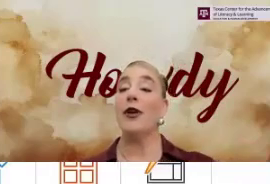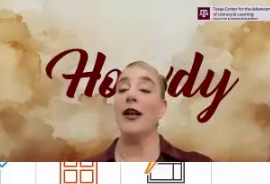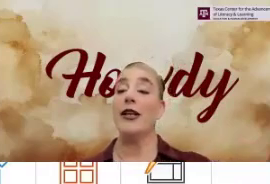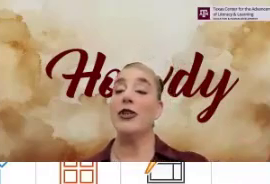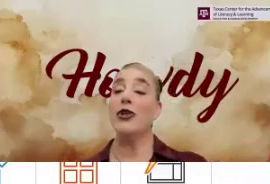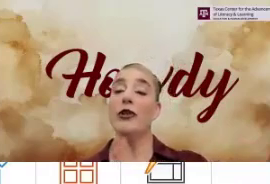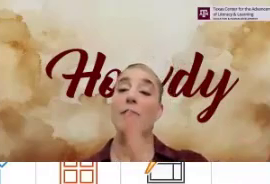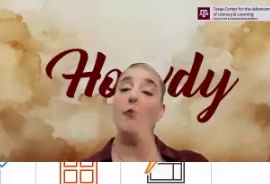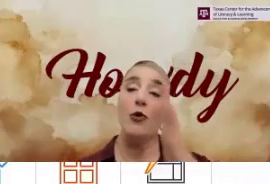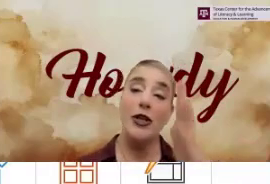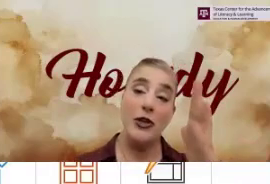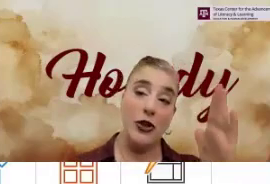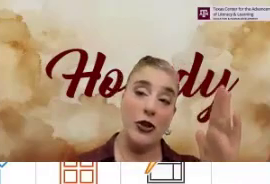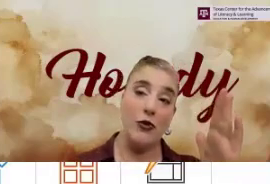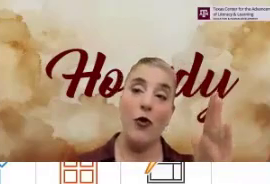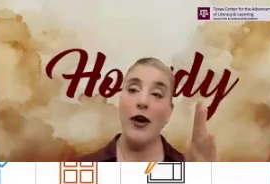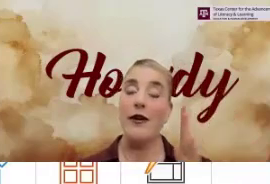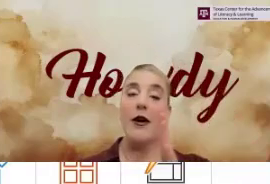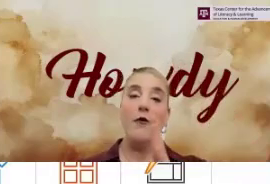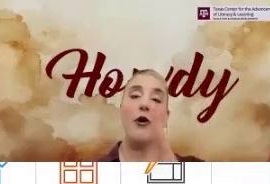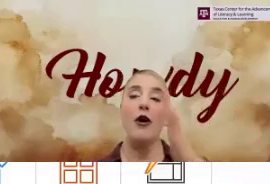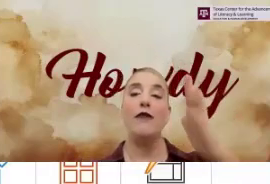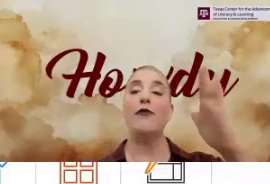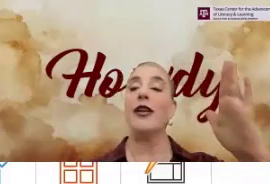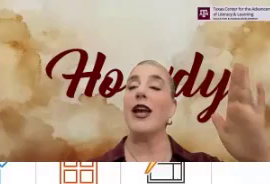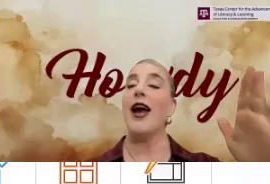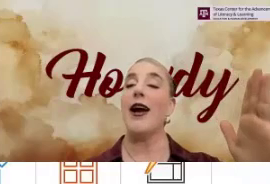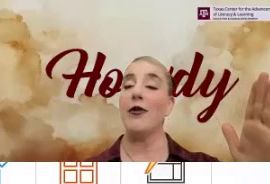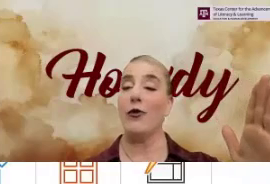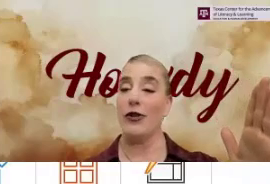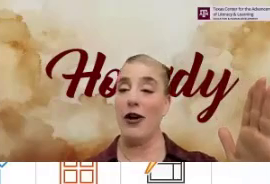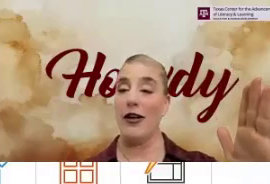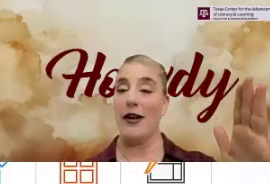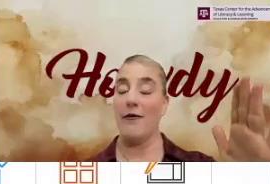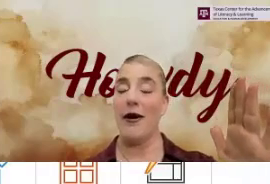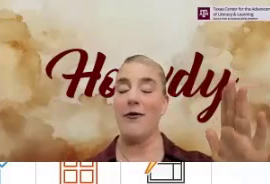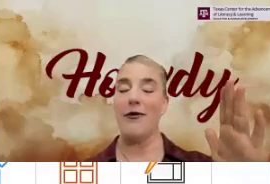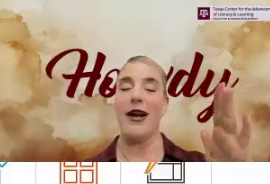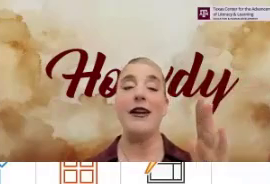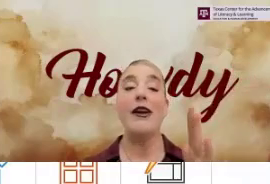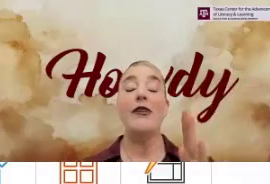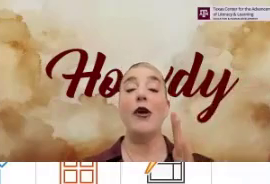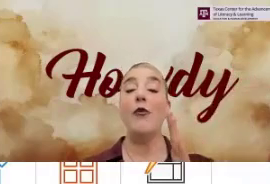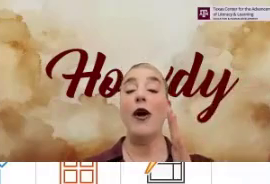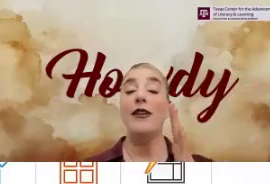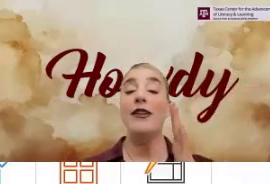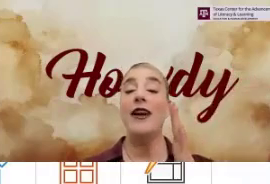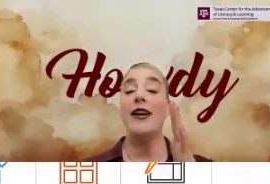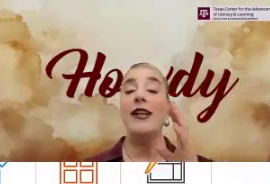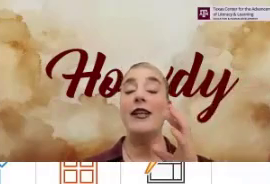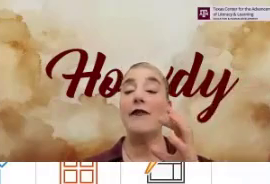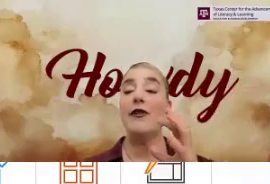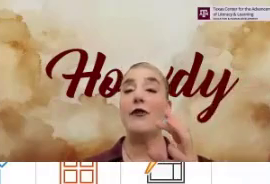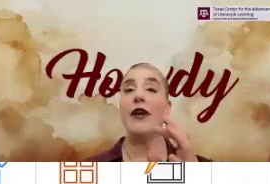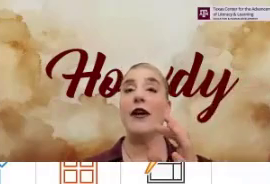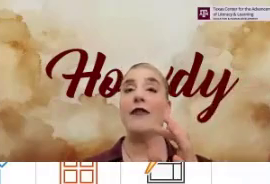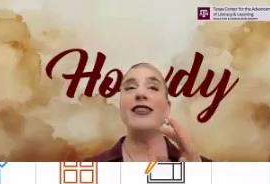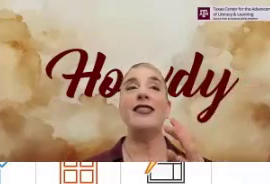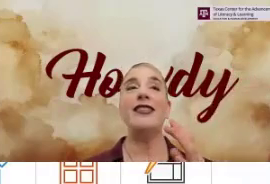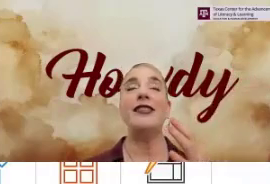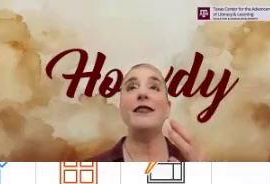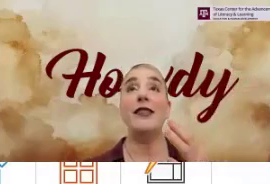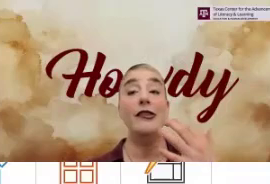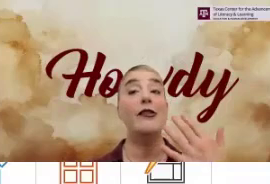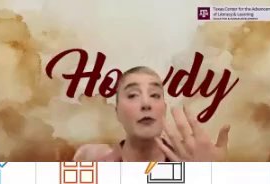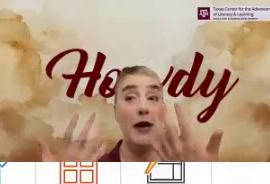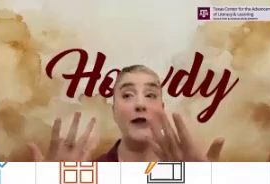I can usually point you to what part of WCAG we're talking about, right? So I wanted to kind of give you that